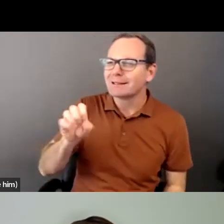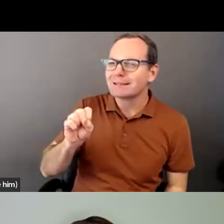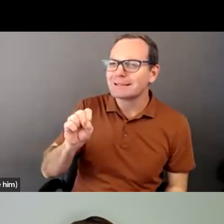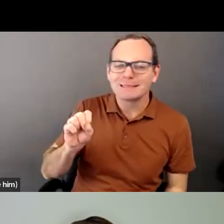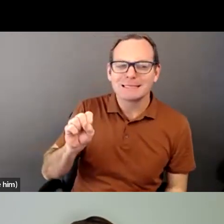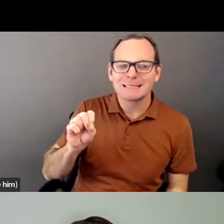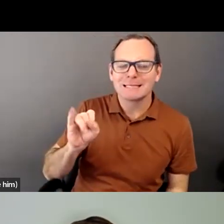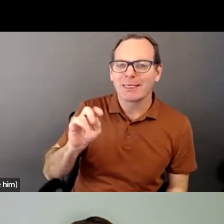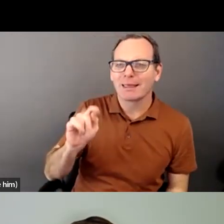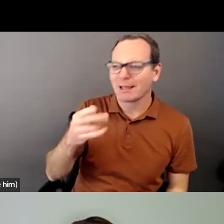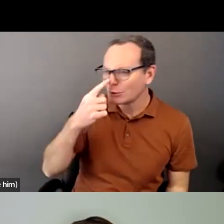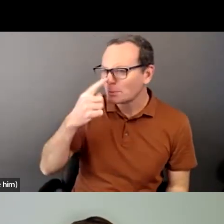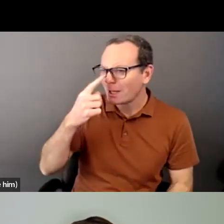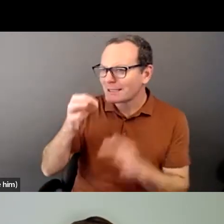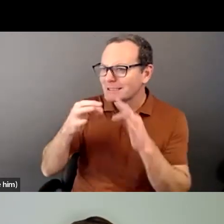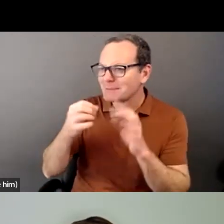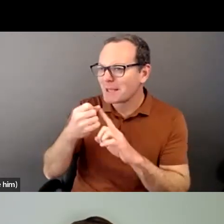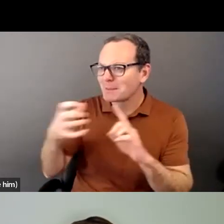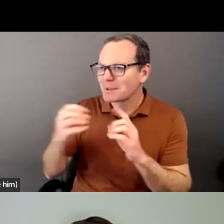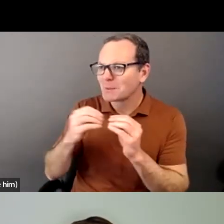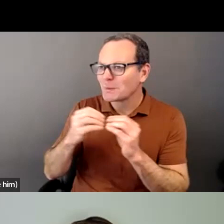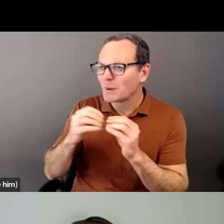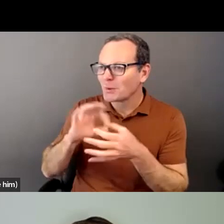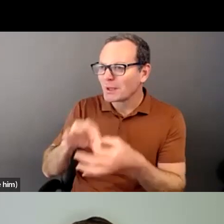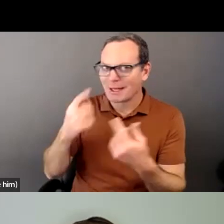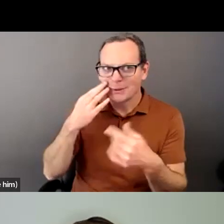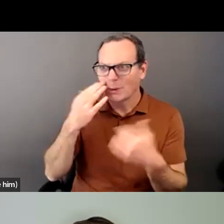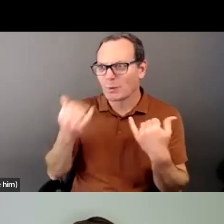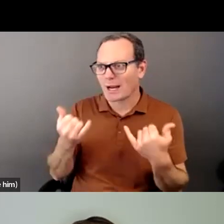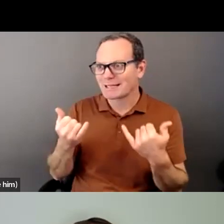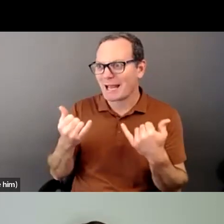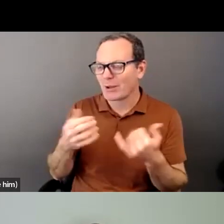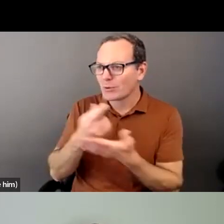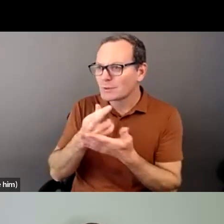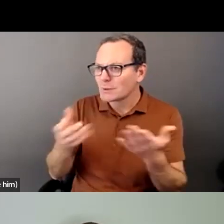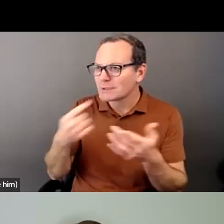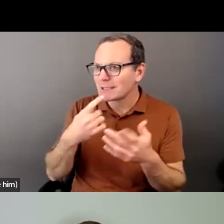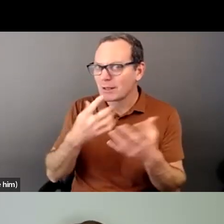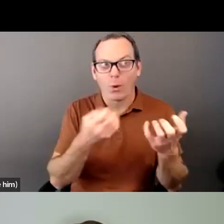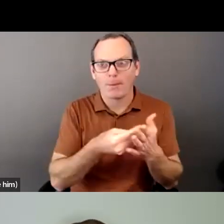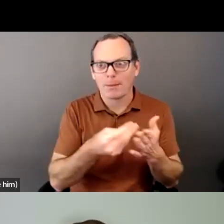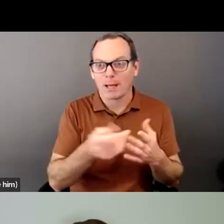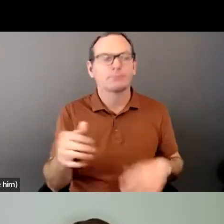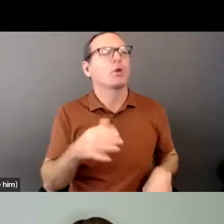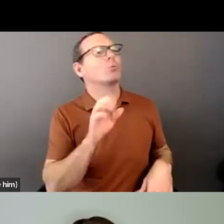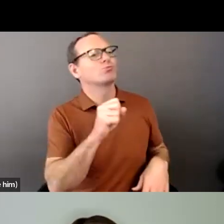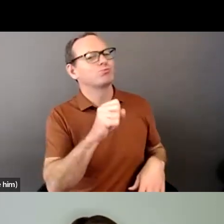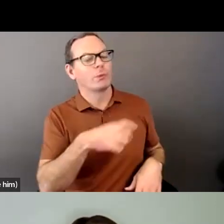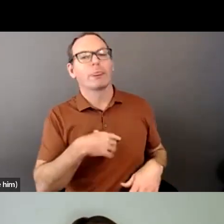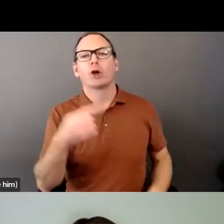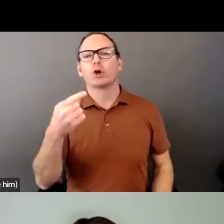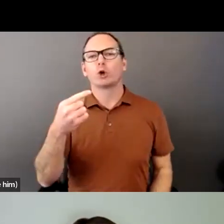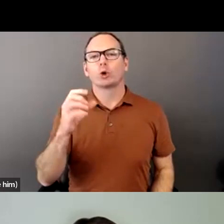it's holiday times and everyone's purchasing those things. So I want to do a little plug. So the Goodness Gift is our social enterprise. And what it